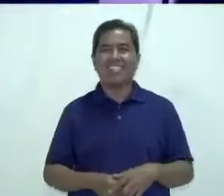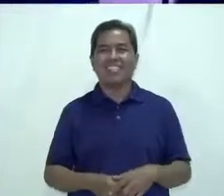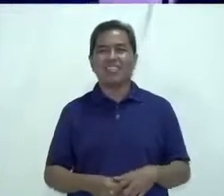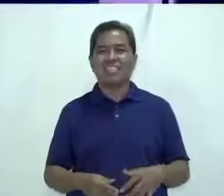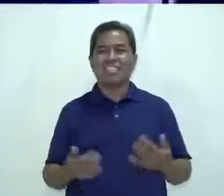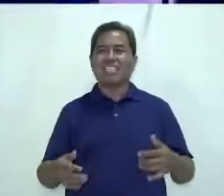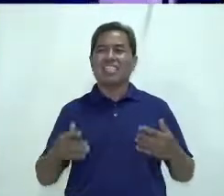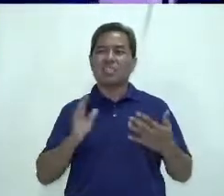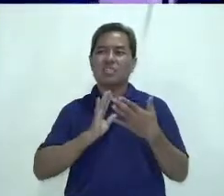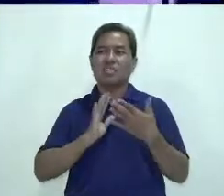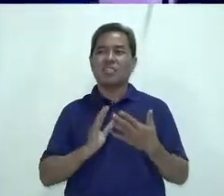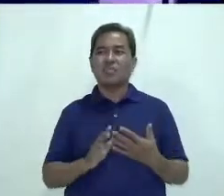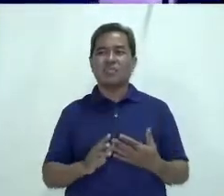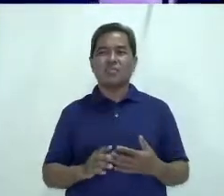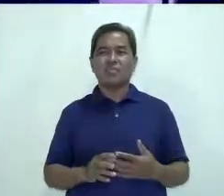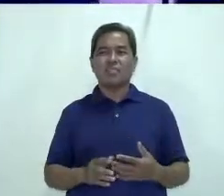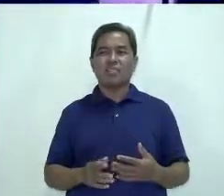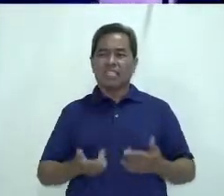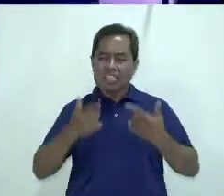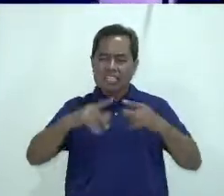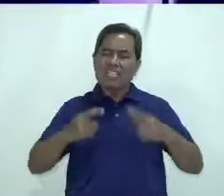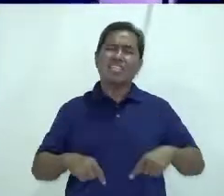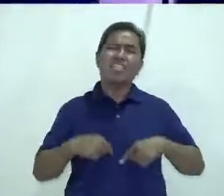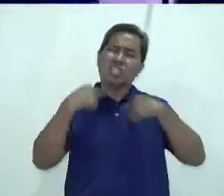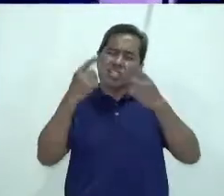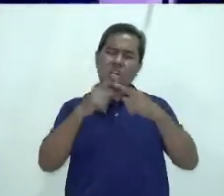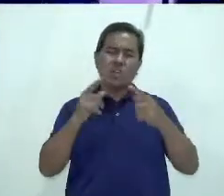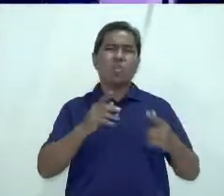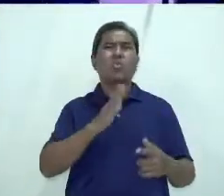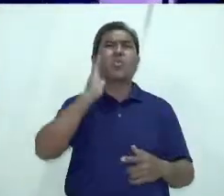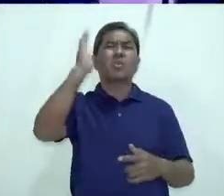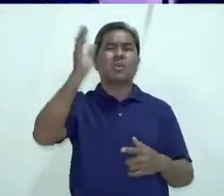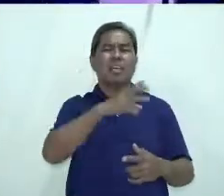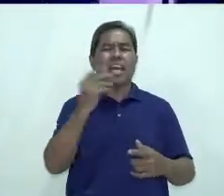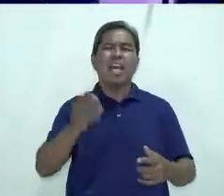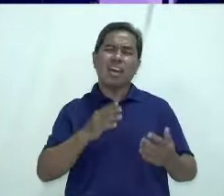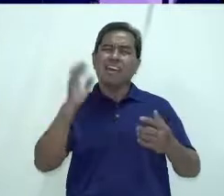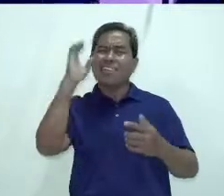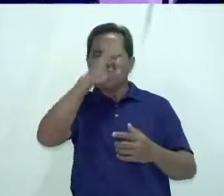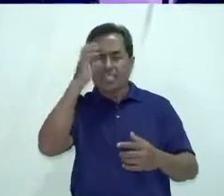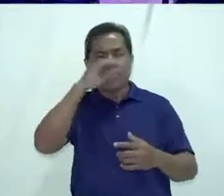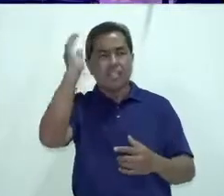joy. So let's just come to him and seek his presence.